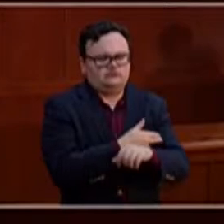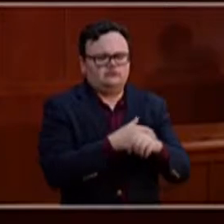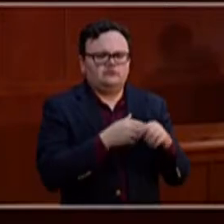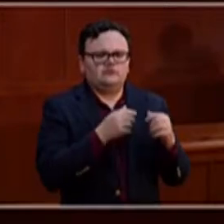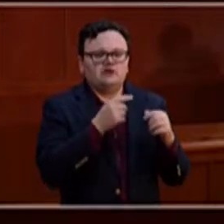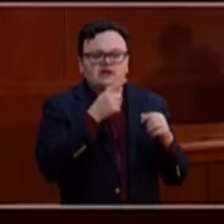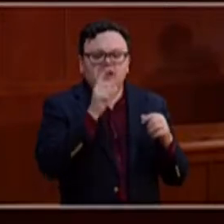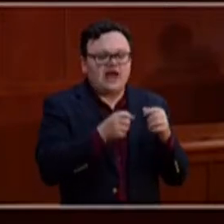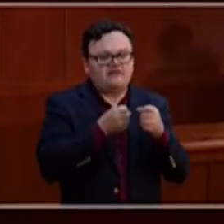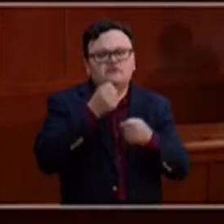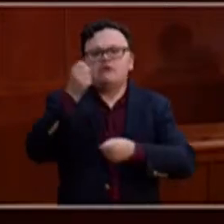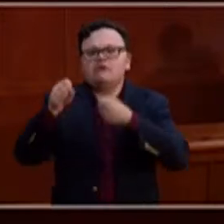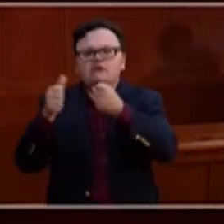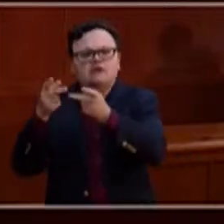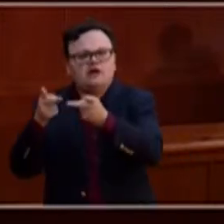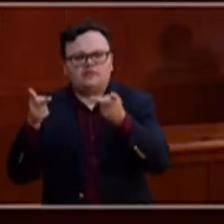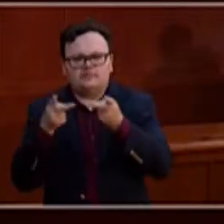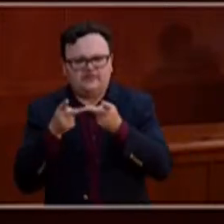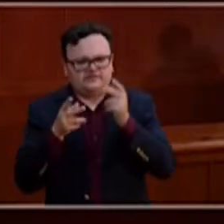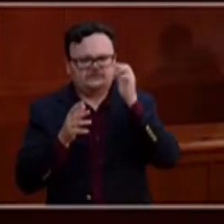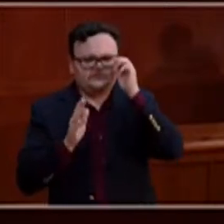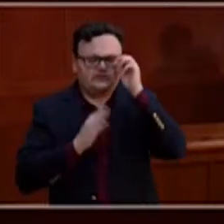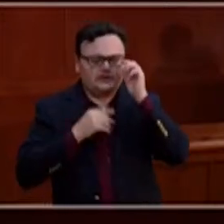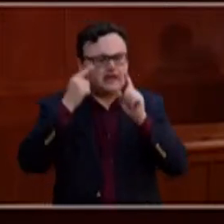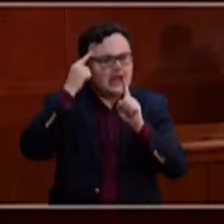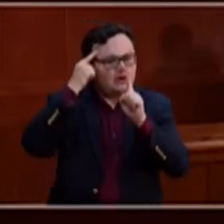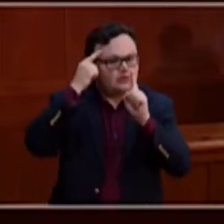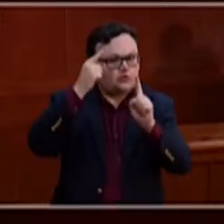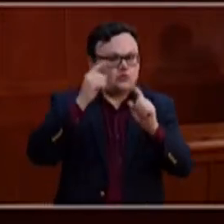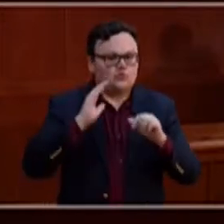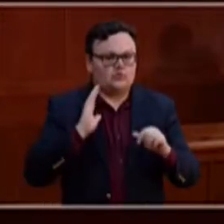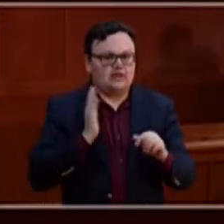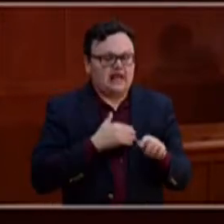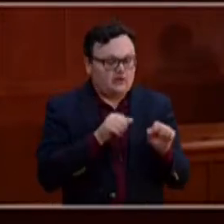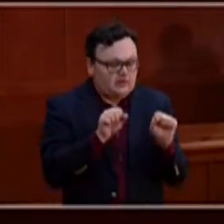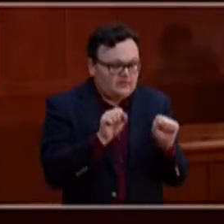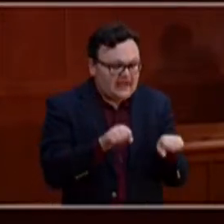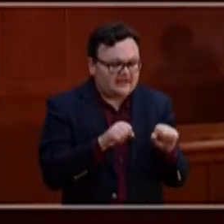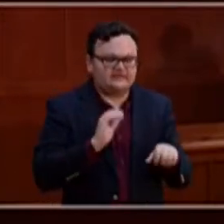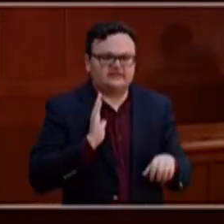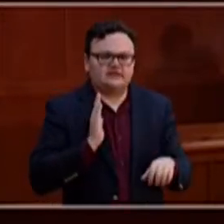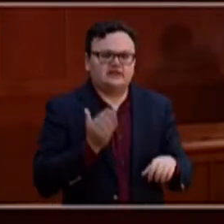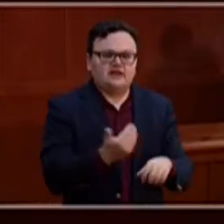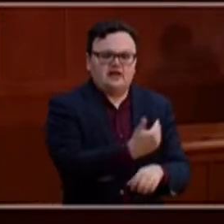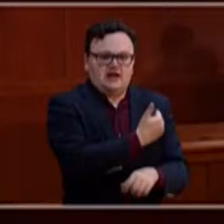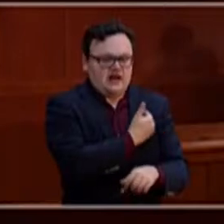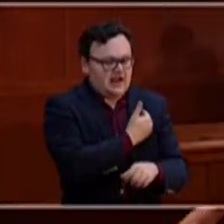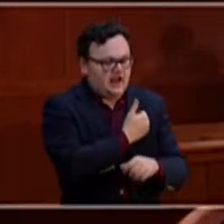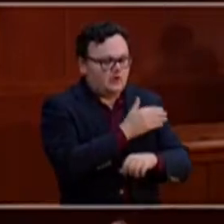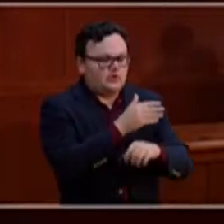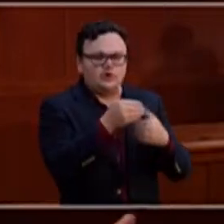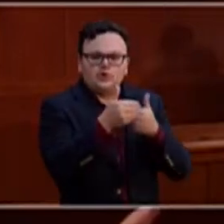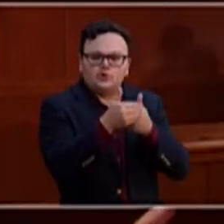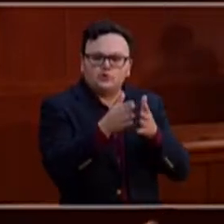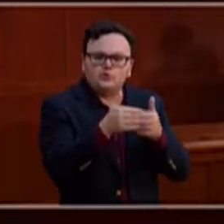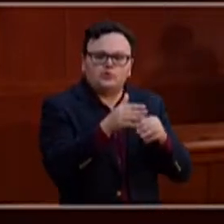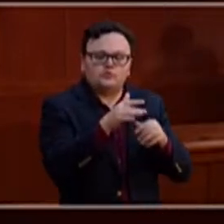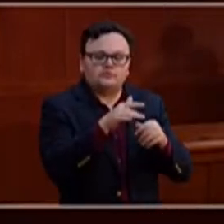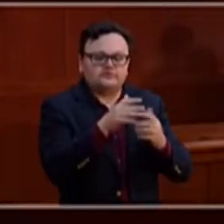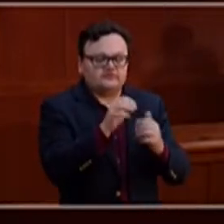to work with the state to maximize our physical plant space to accommodate